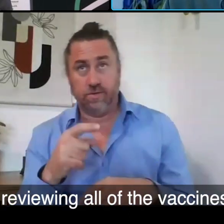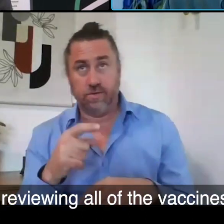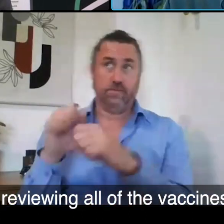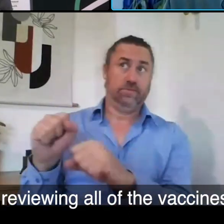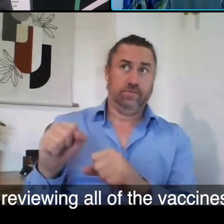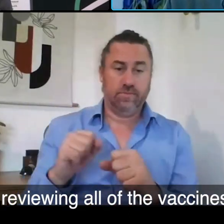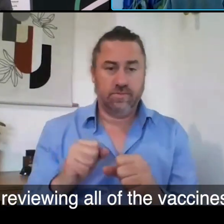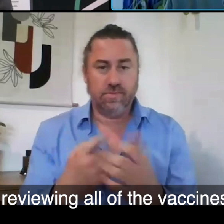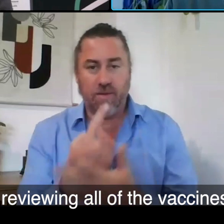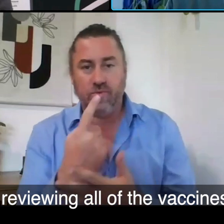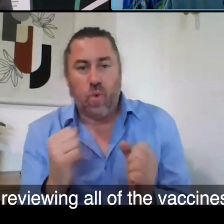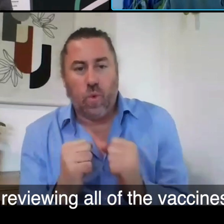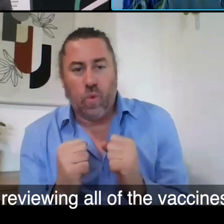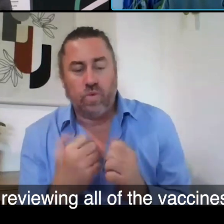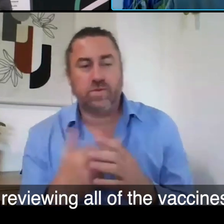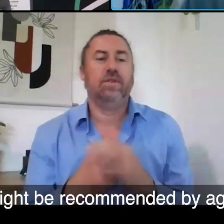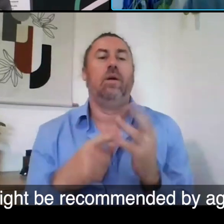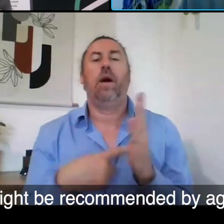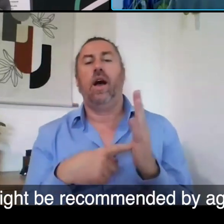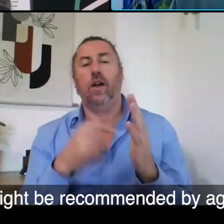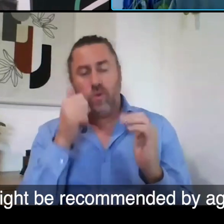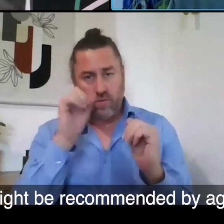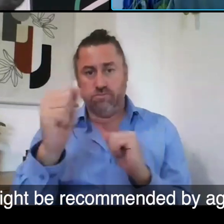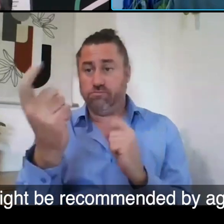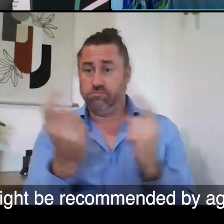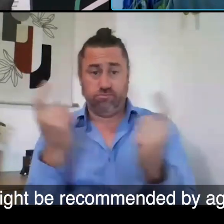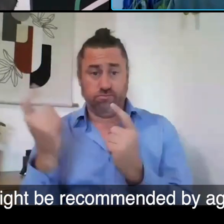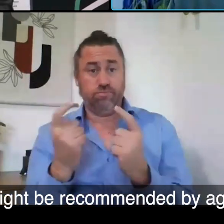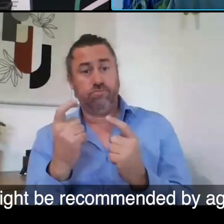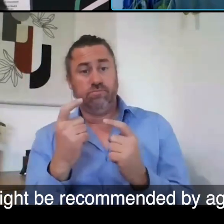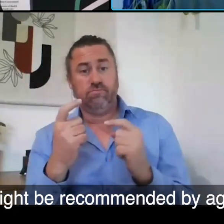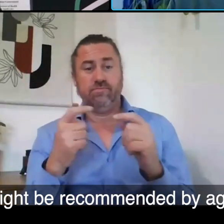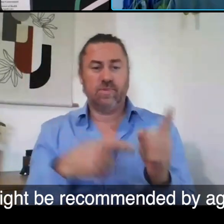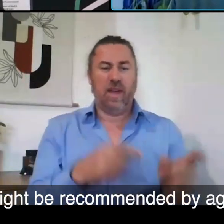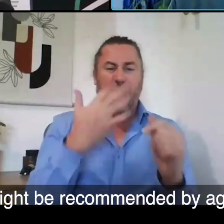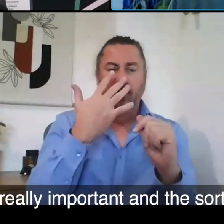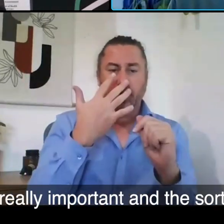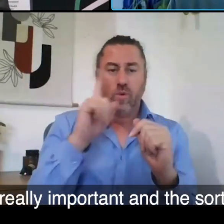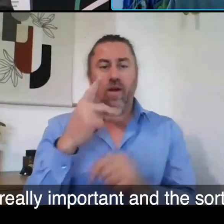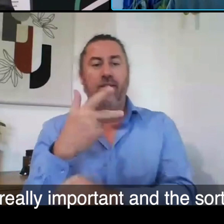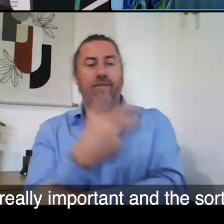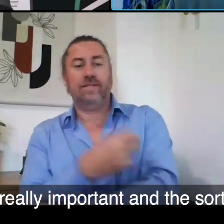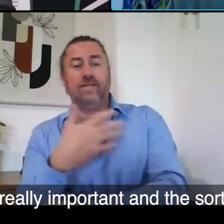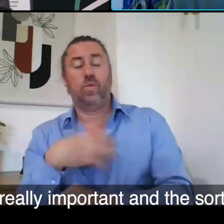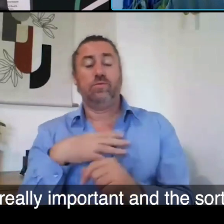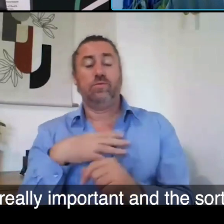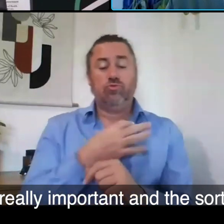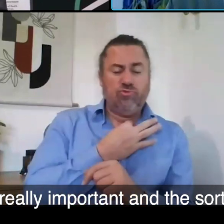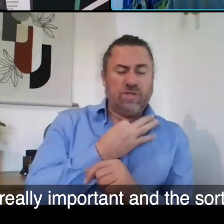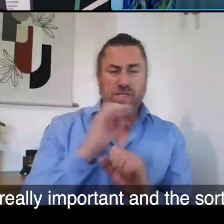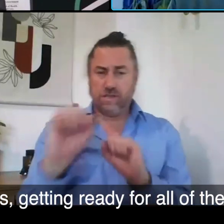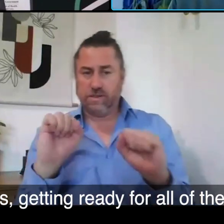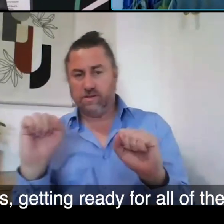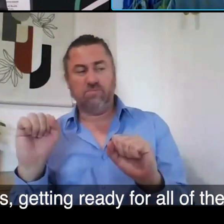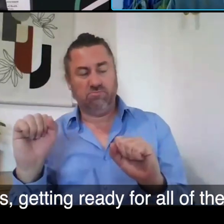But I think reviewing all of the vaccines that your patients might be recommended by age and risk factors is really important, and this